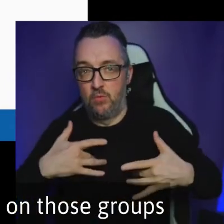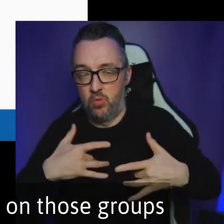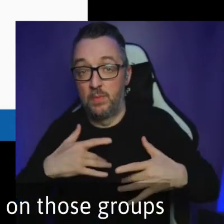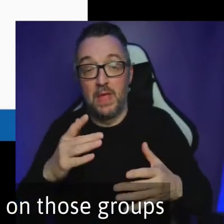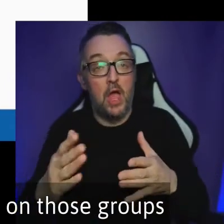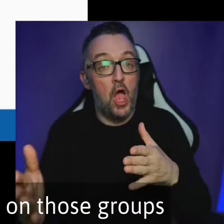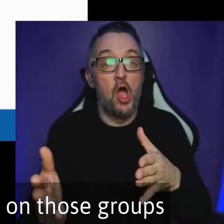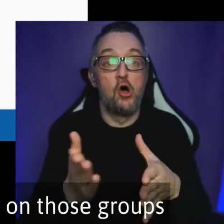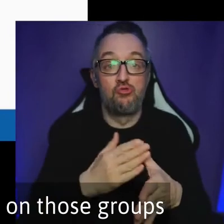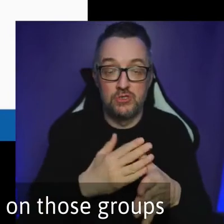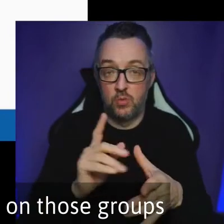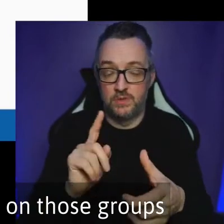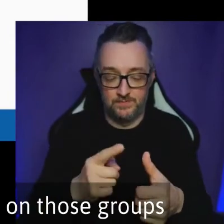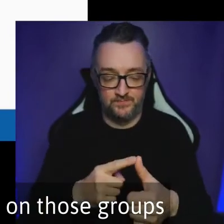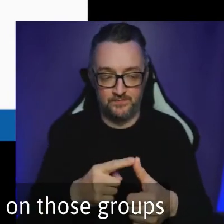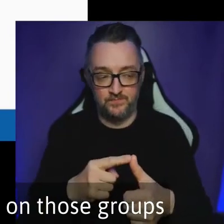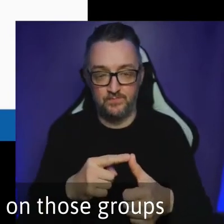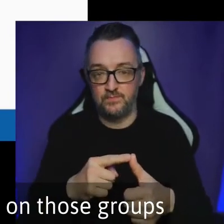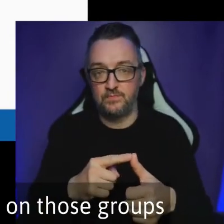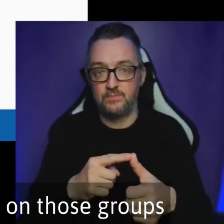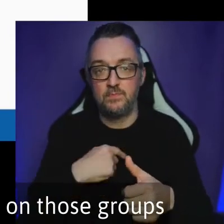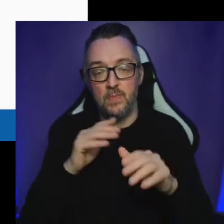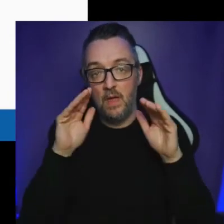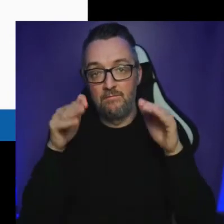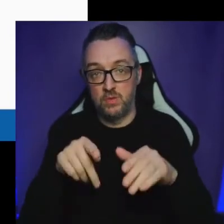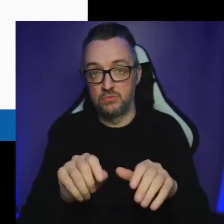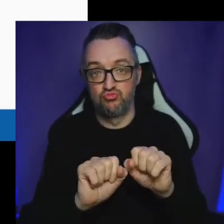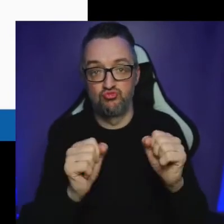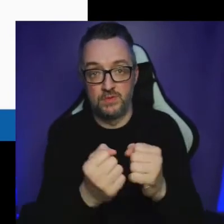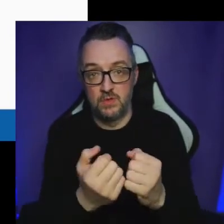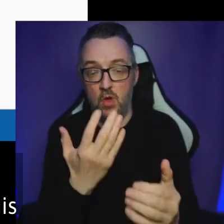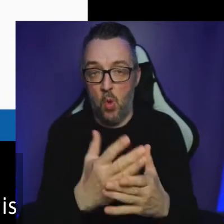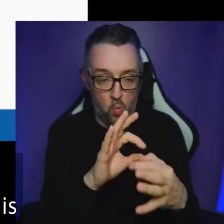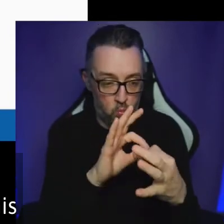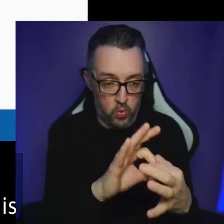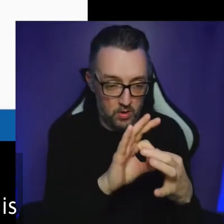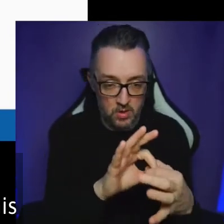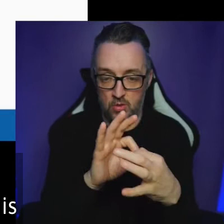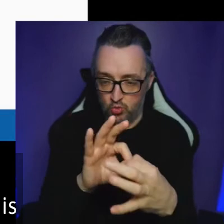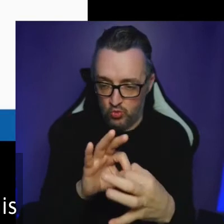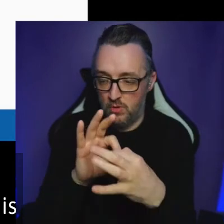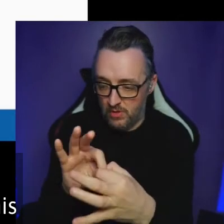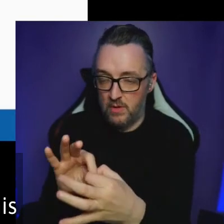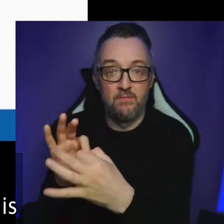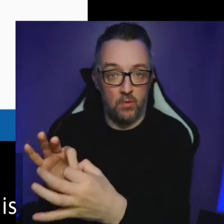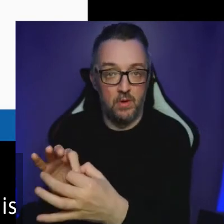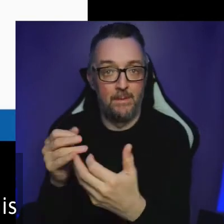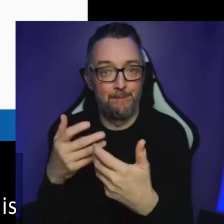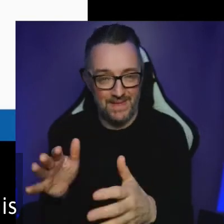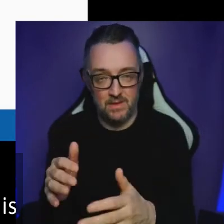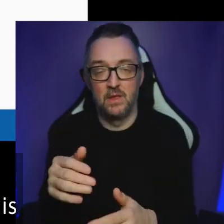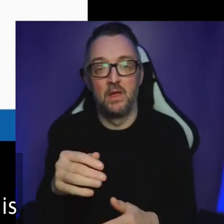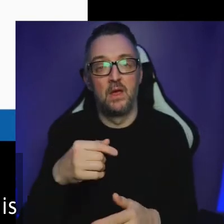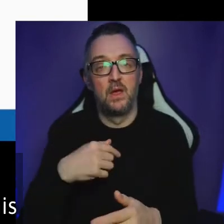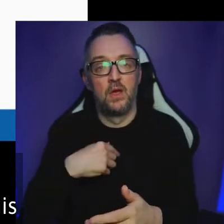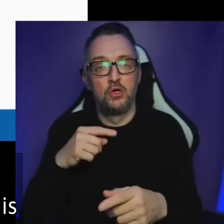initially was we focused on those groups and we worked together with them, and we tried